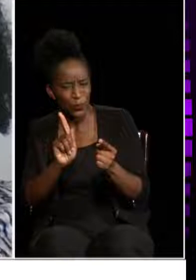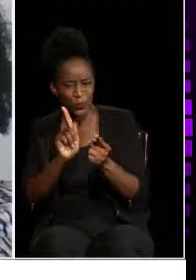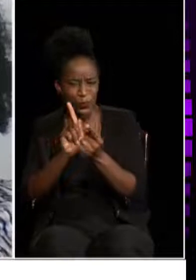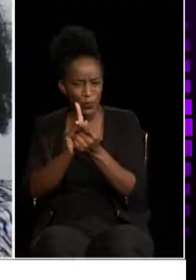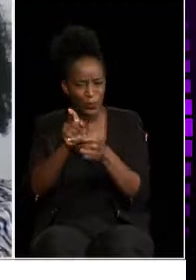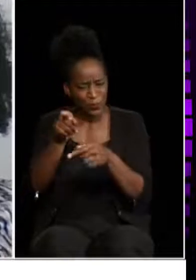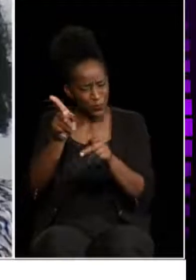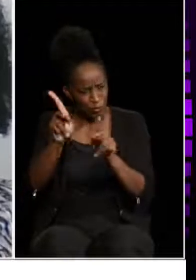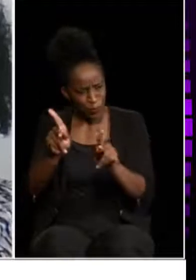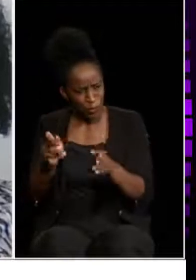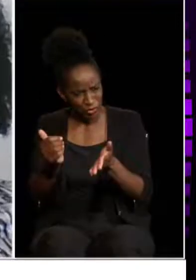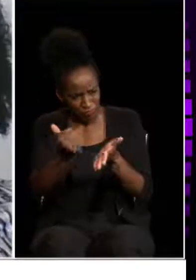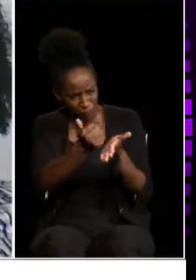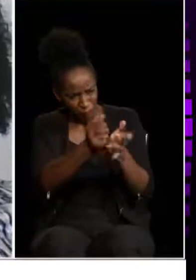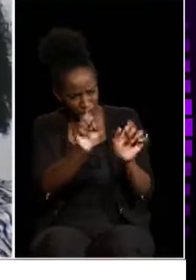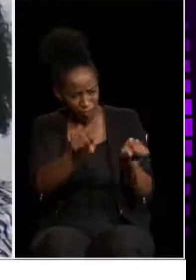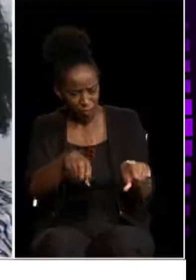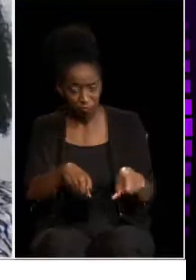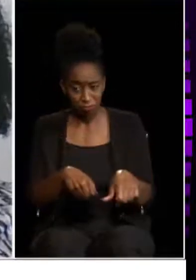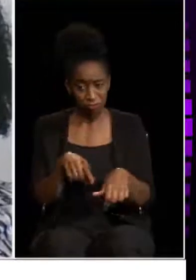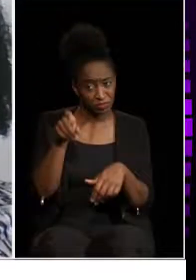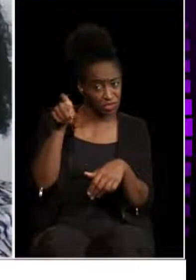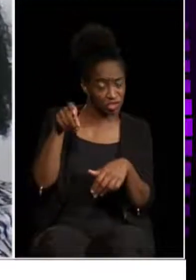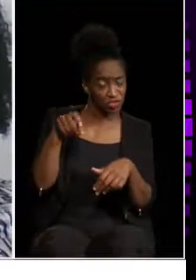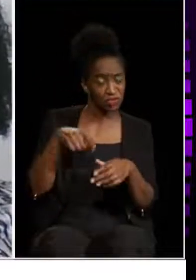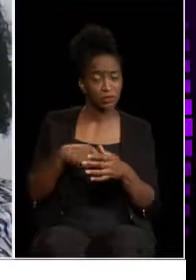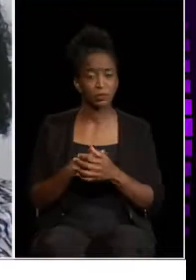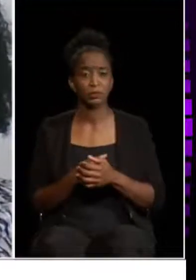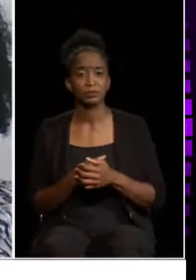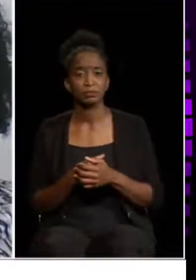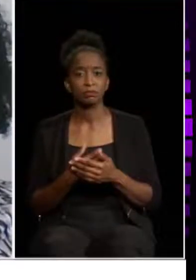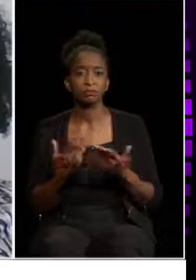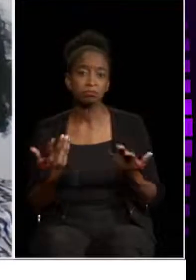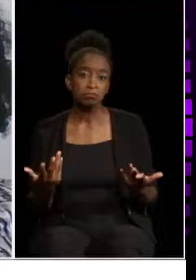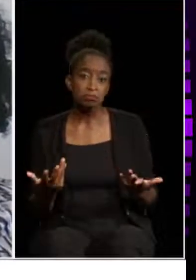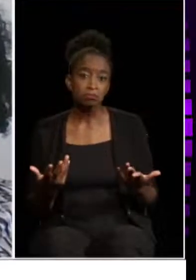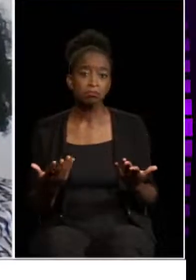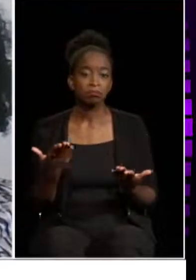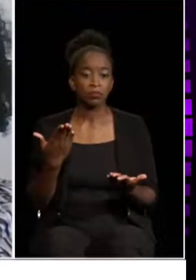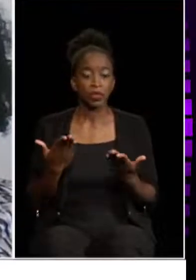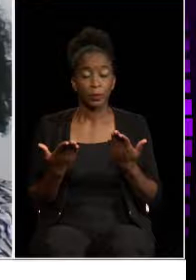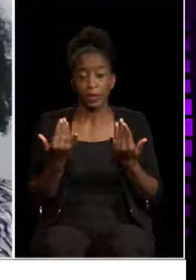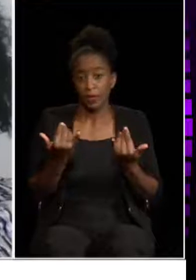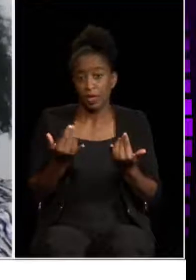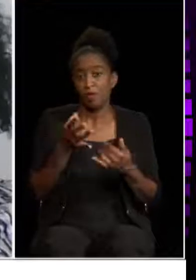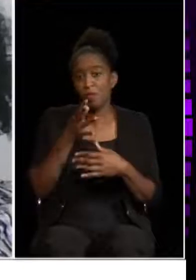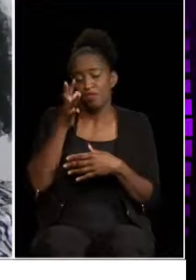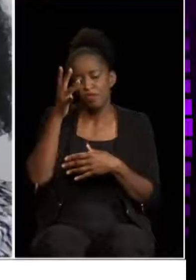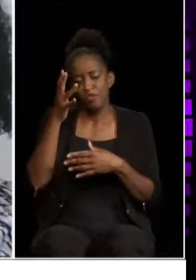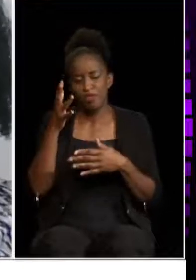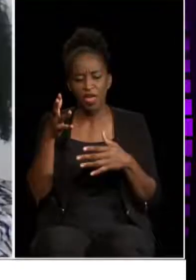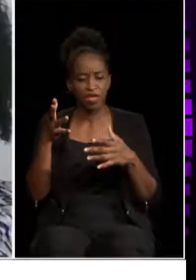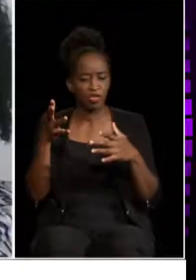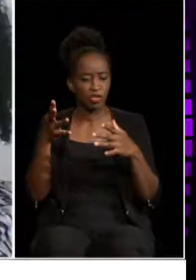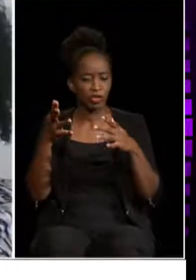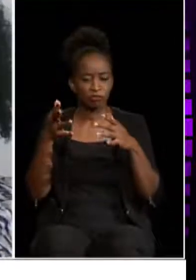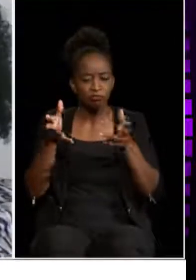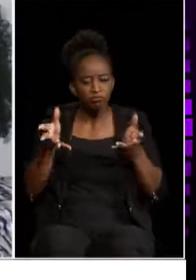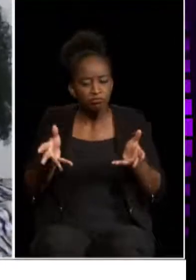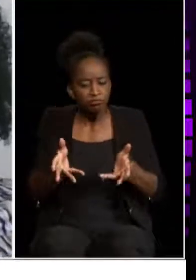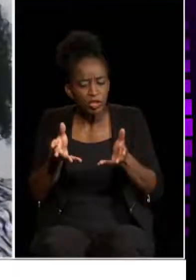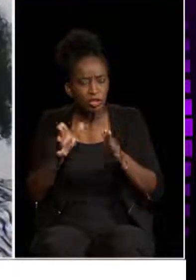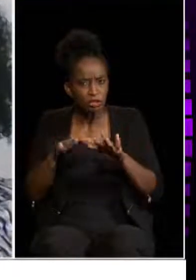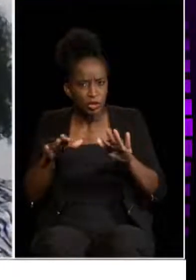routine, it may become more normalized to them for future generations. So would you agree with that notion? Almost